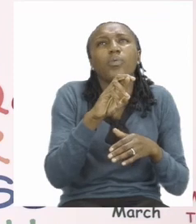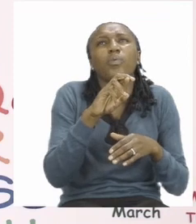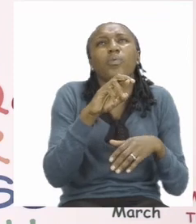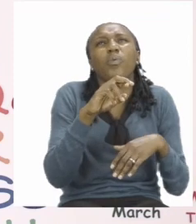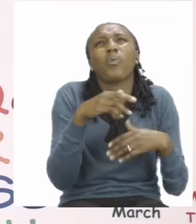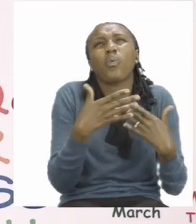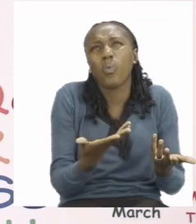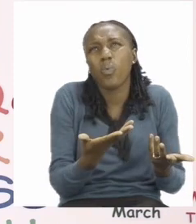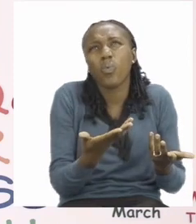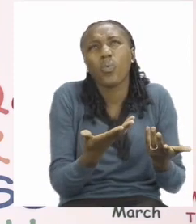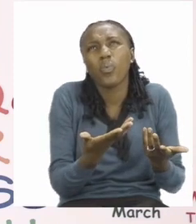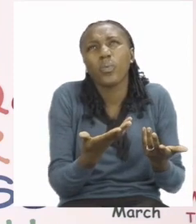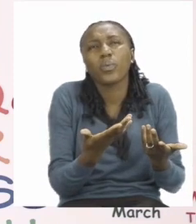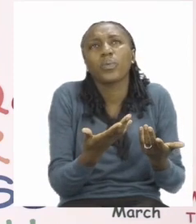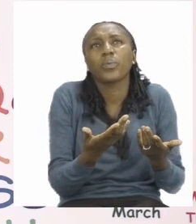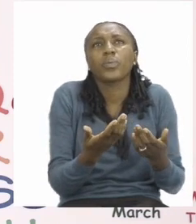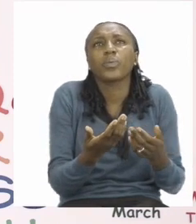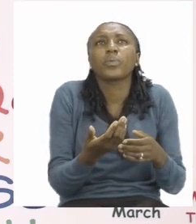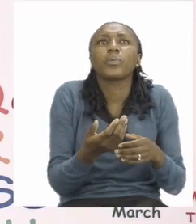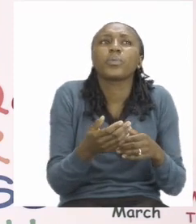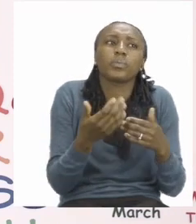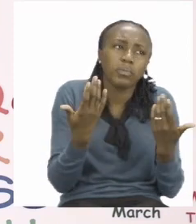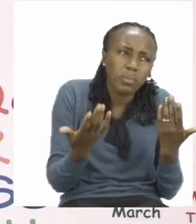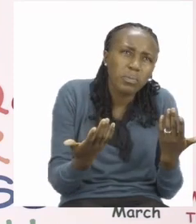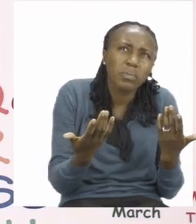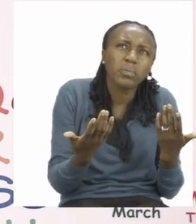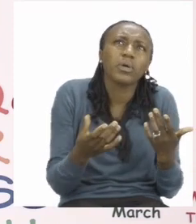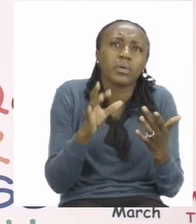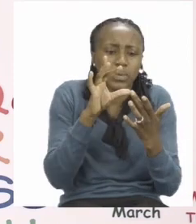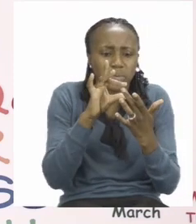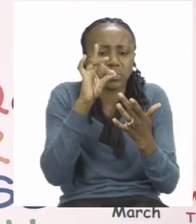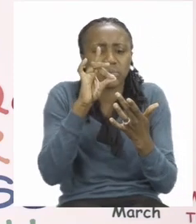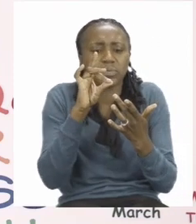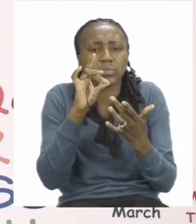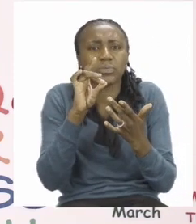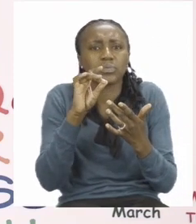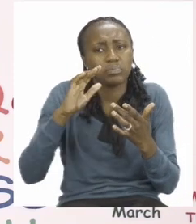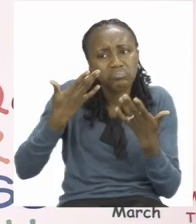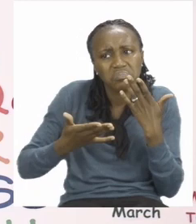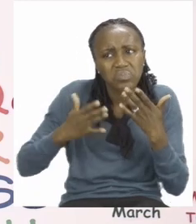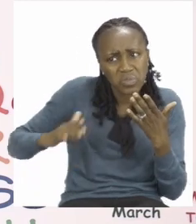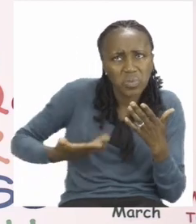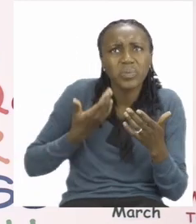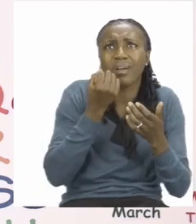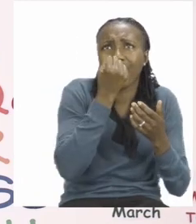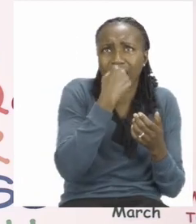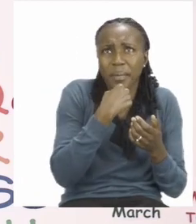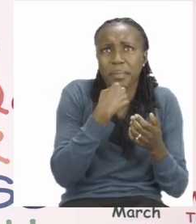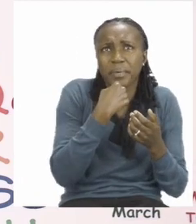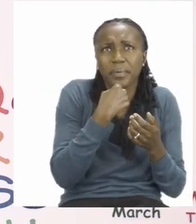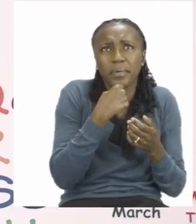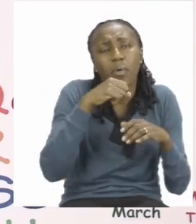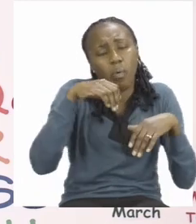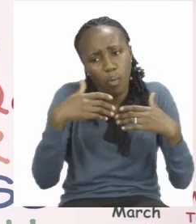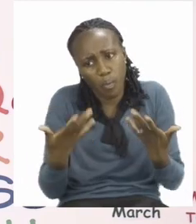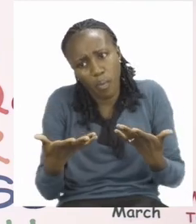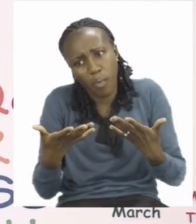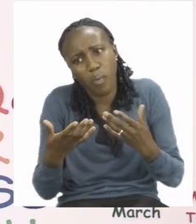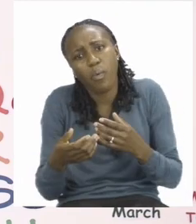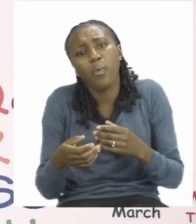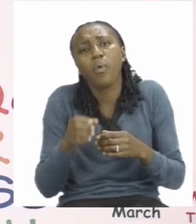we use it is when we have 2 choices. Do you want an apple or